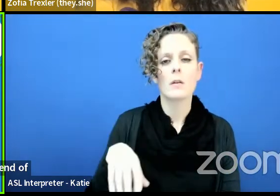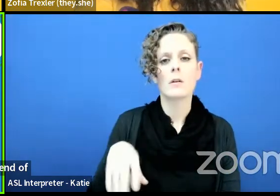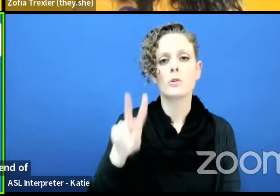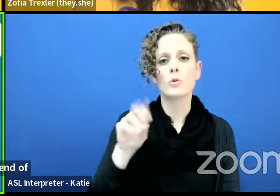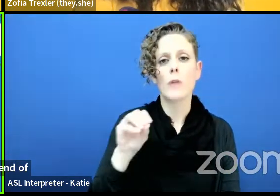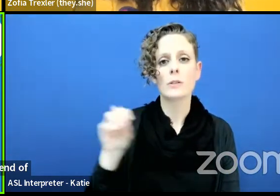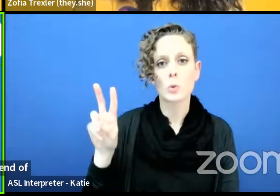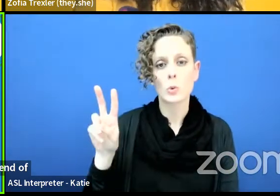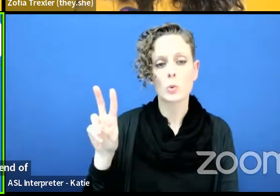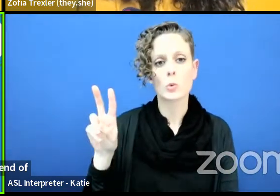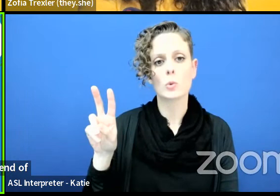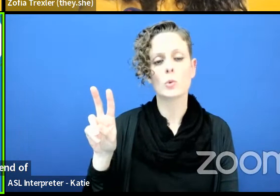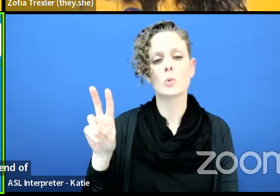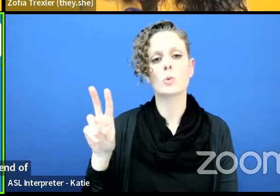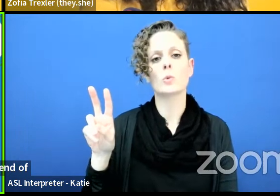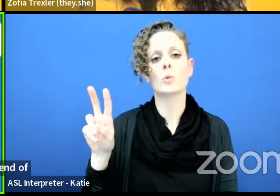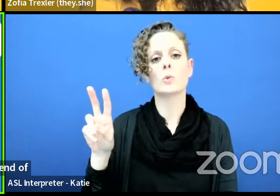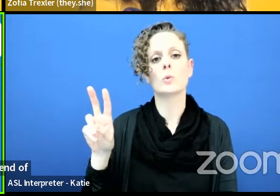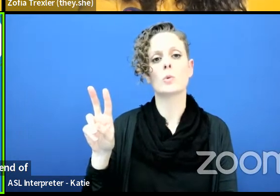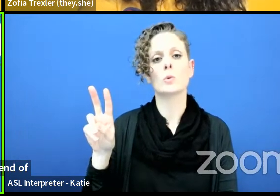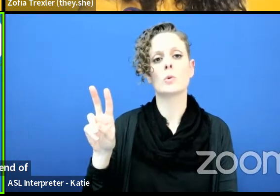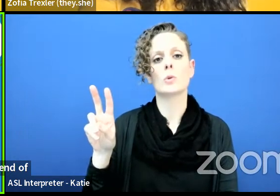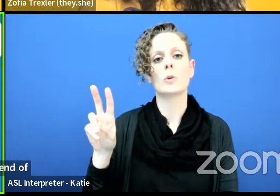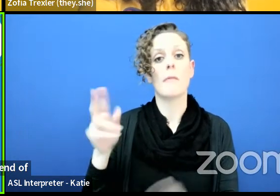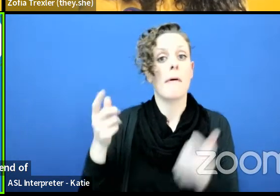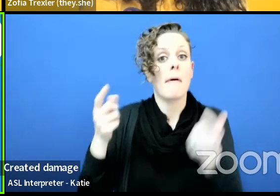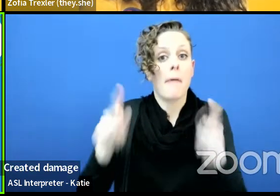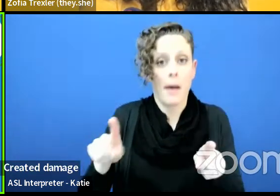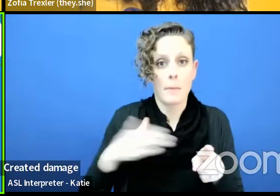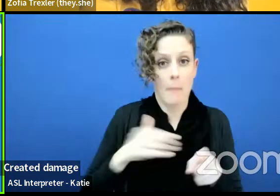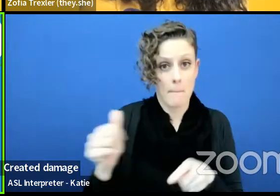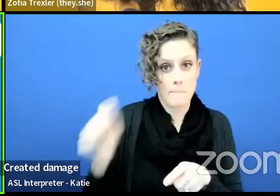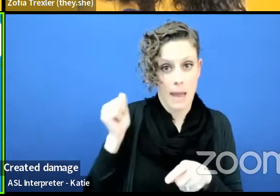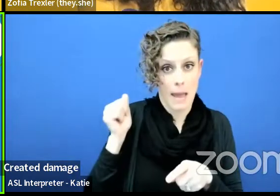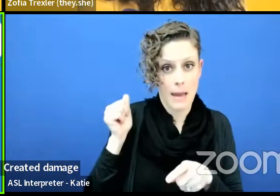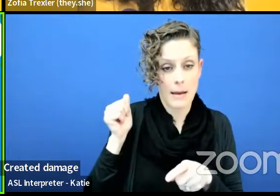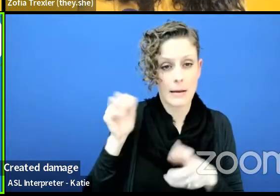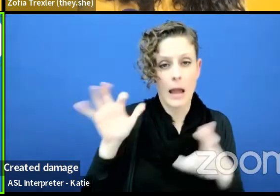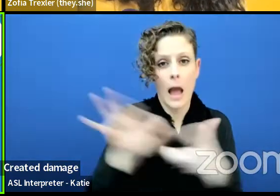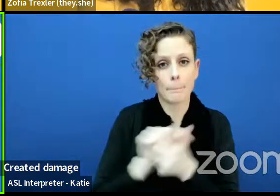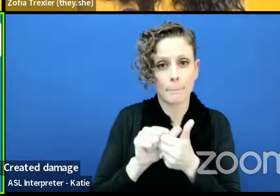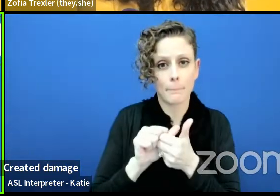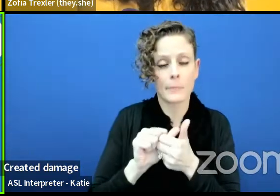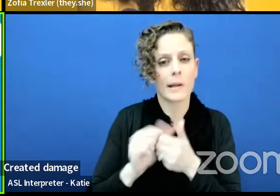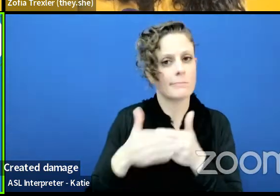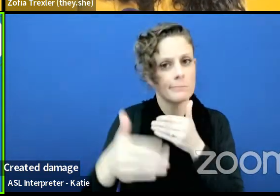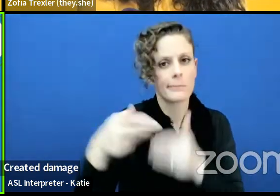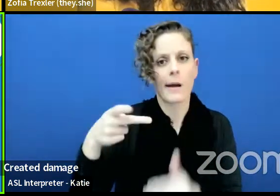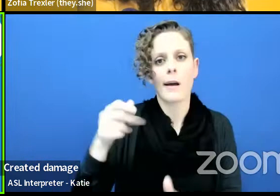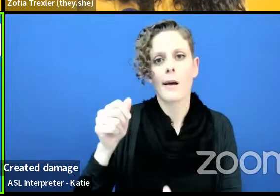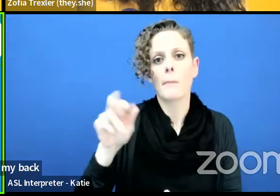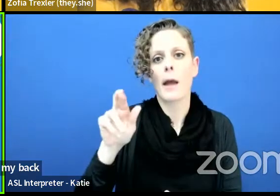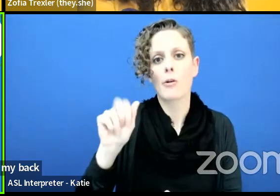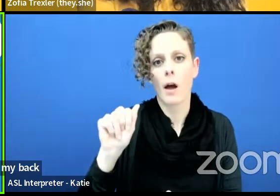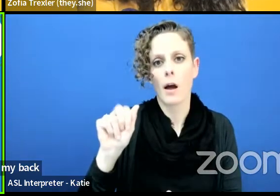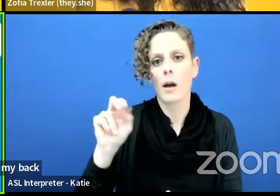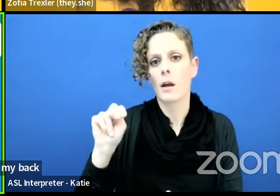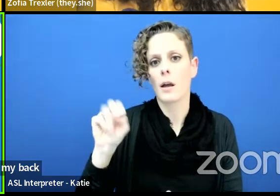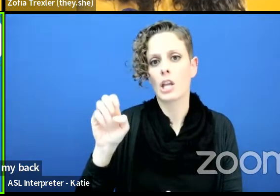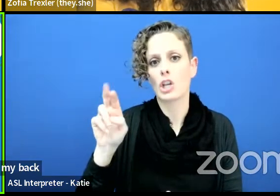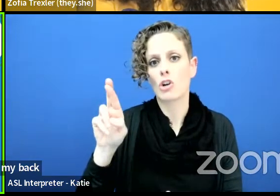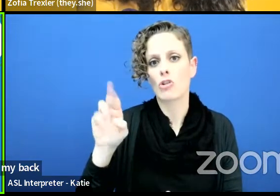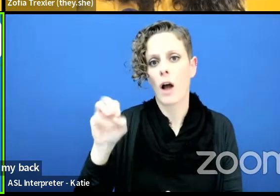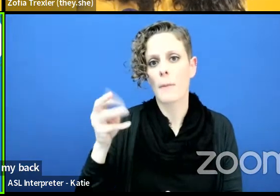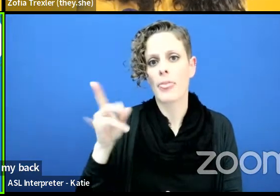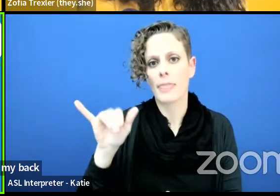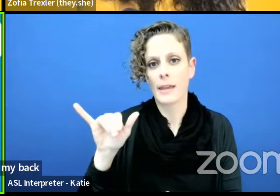created damage that in my back, which is created paraneuropathy. I was paralyzed on my left side. I